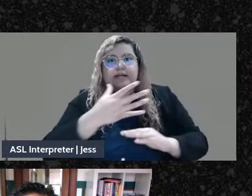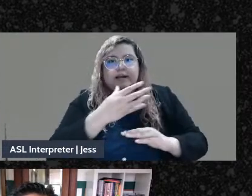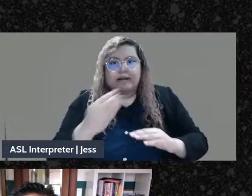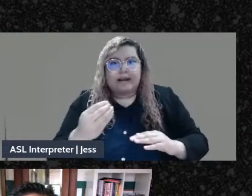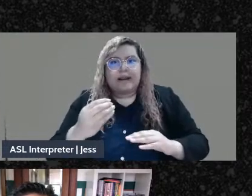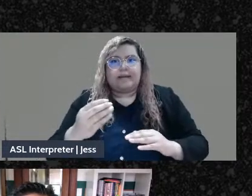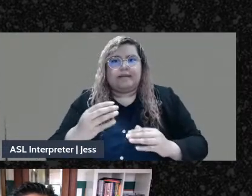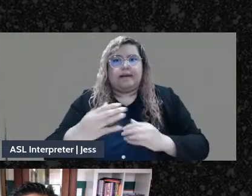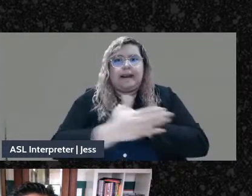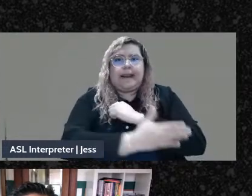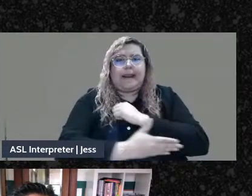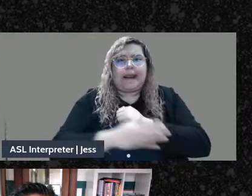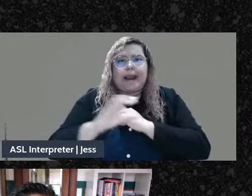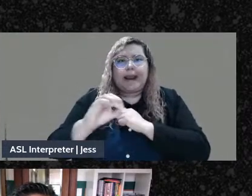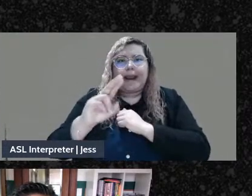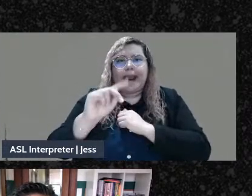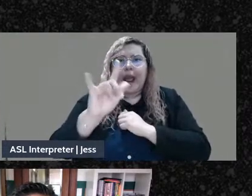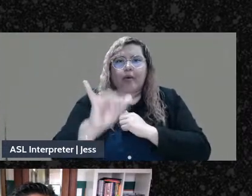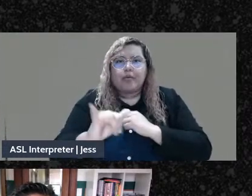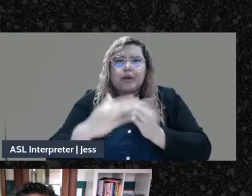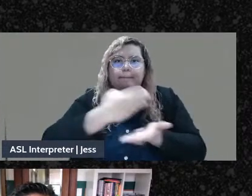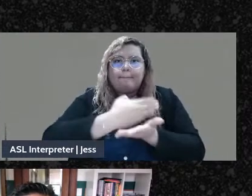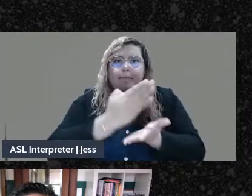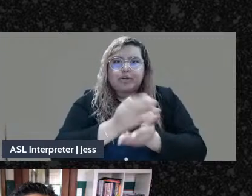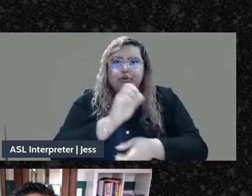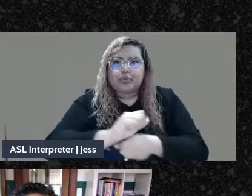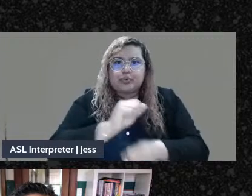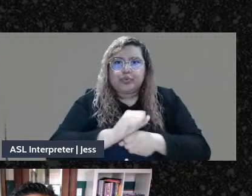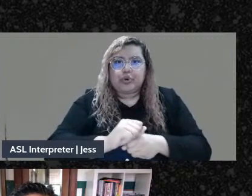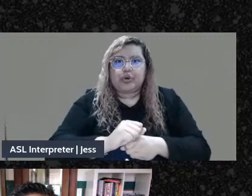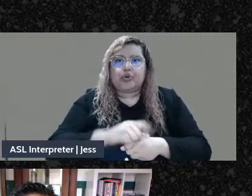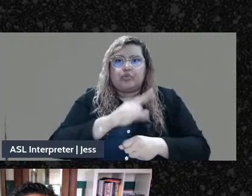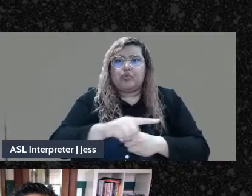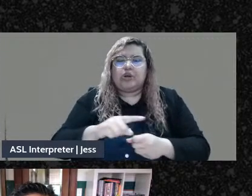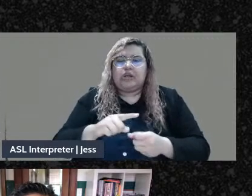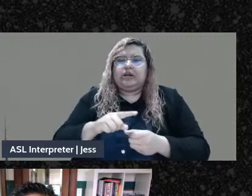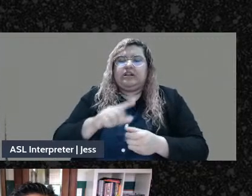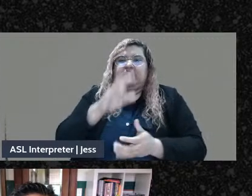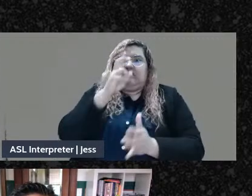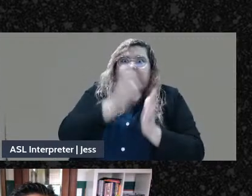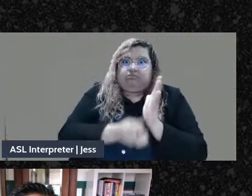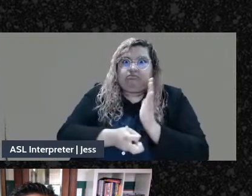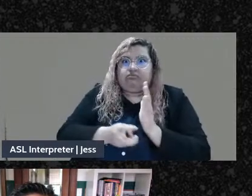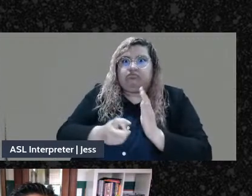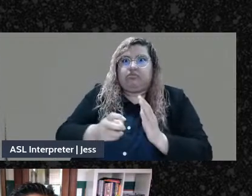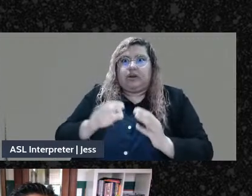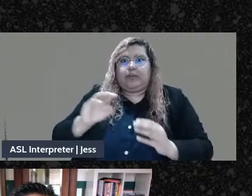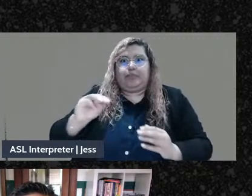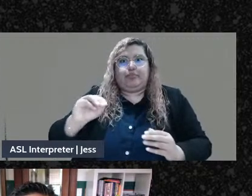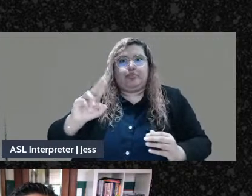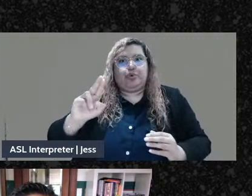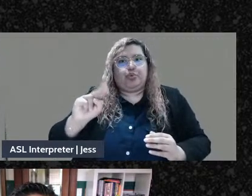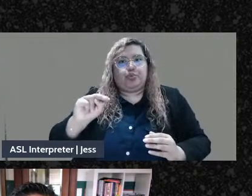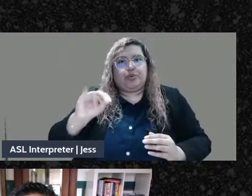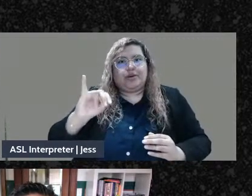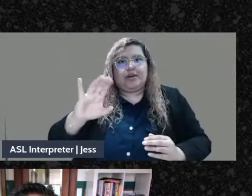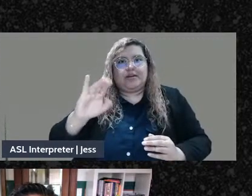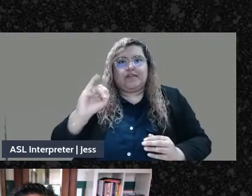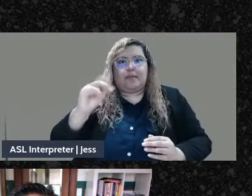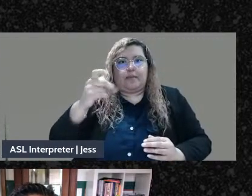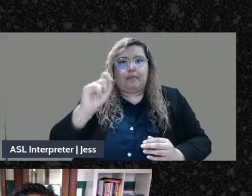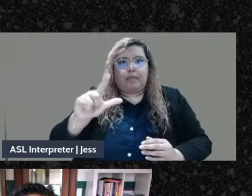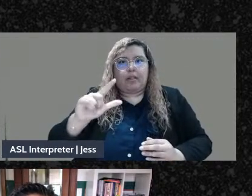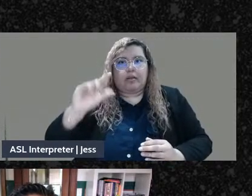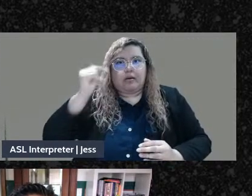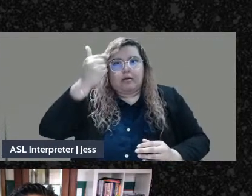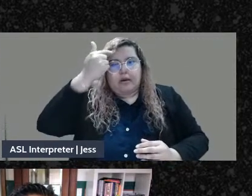and really tangled in that municipal level government, that I feel it makes me want to ask you all about kind